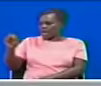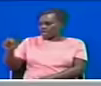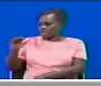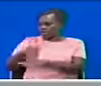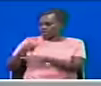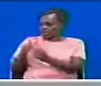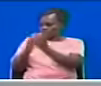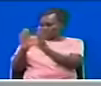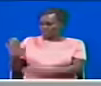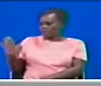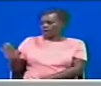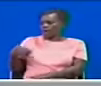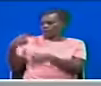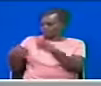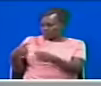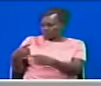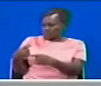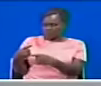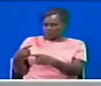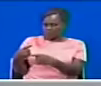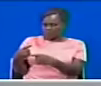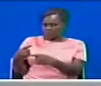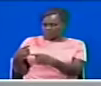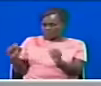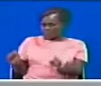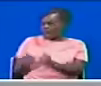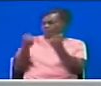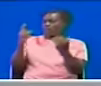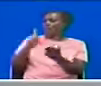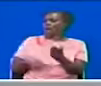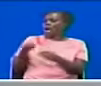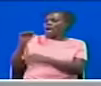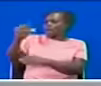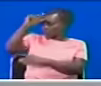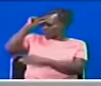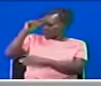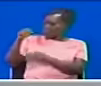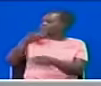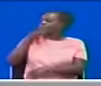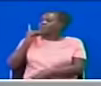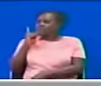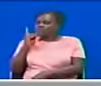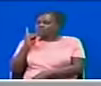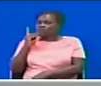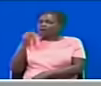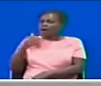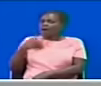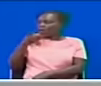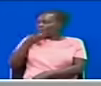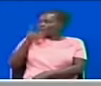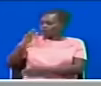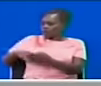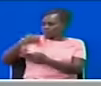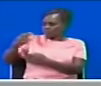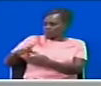leader and on like that and say, what is happening? Or call on the government and say, look, drought. I mean, we had the Drought Diaries series,